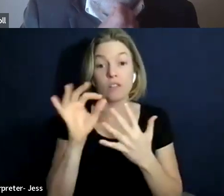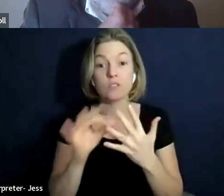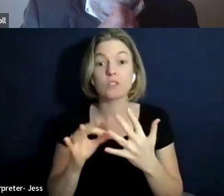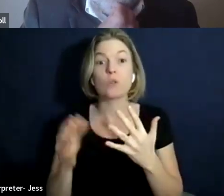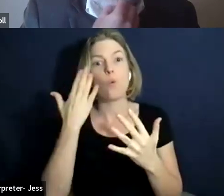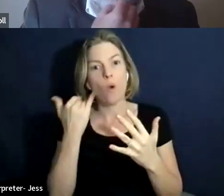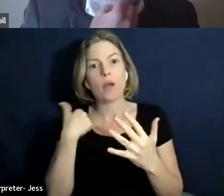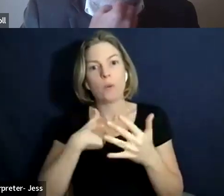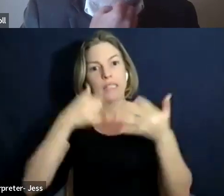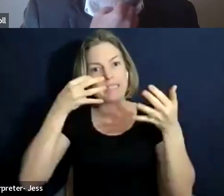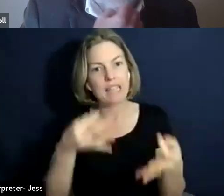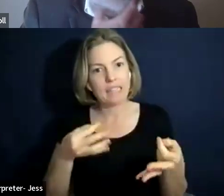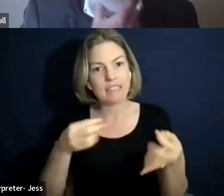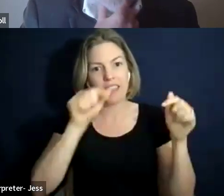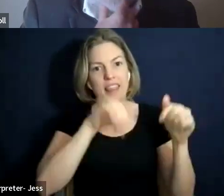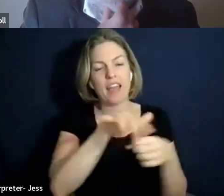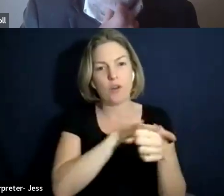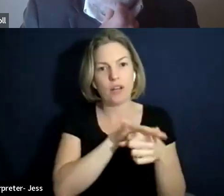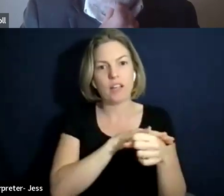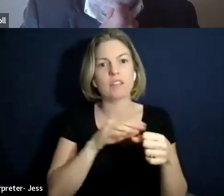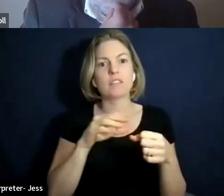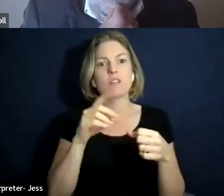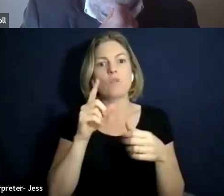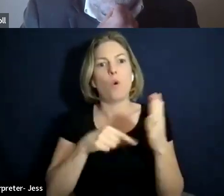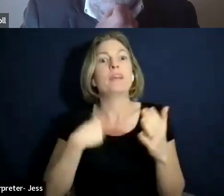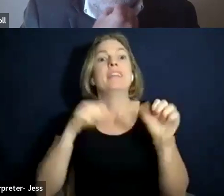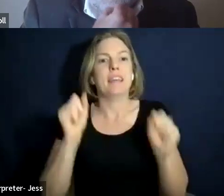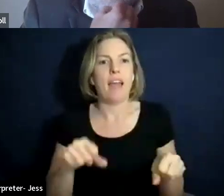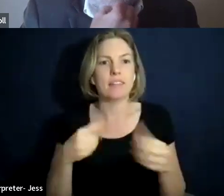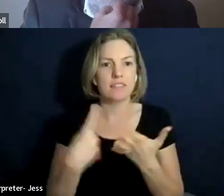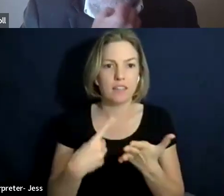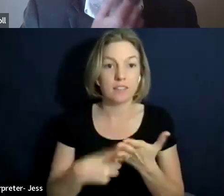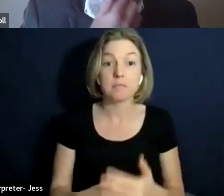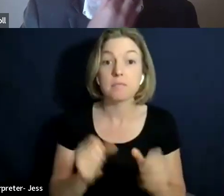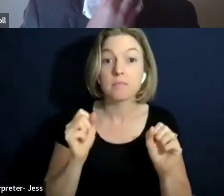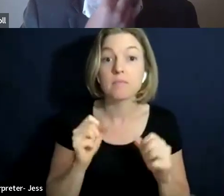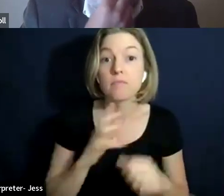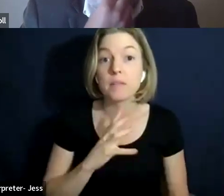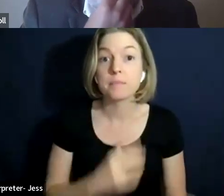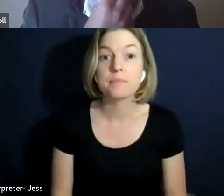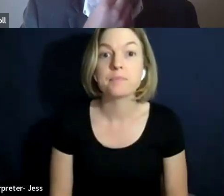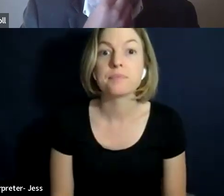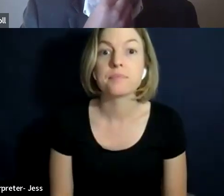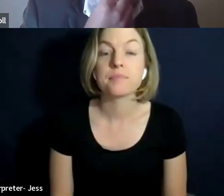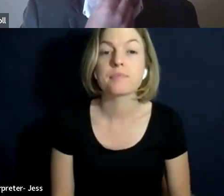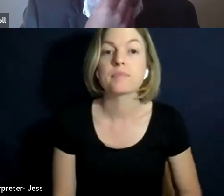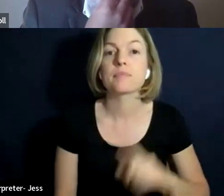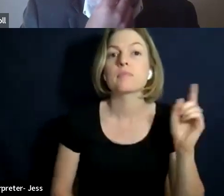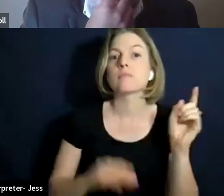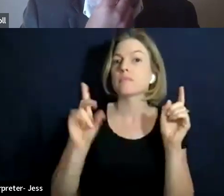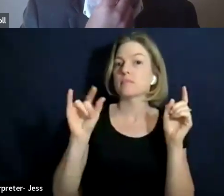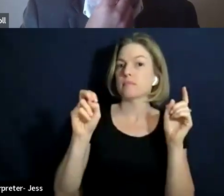landed on where we did from a high level and what we can talk about related to that. Thank you. No